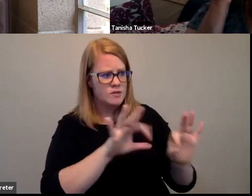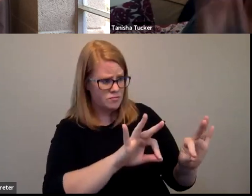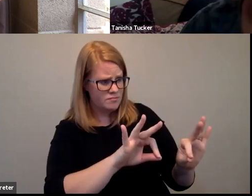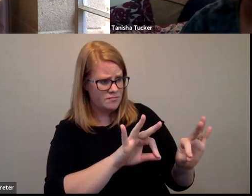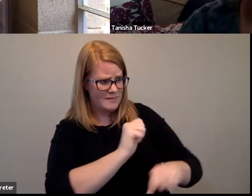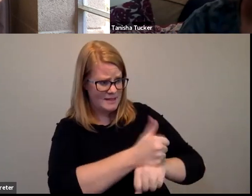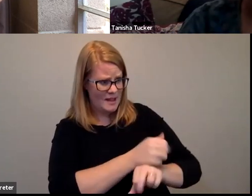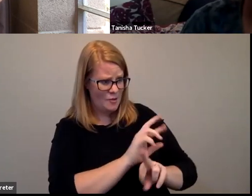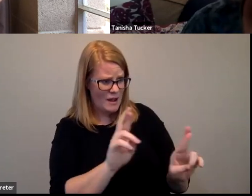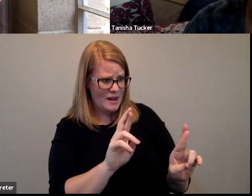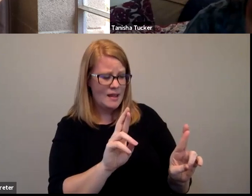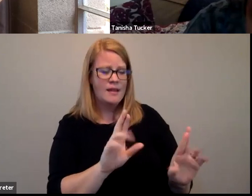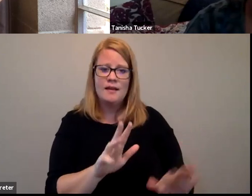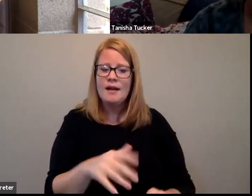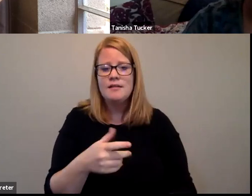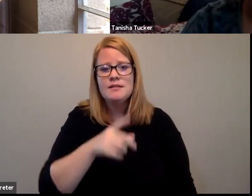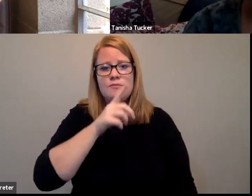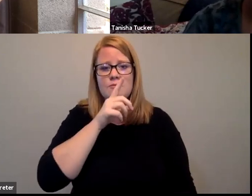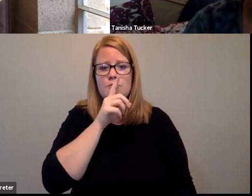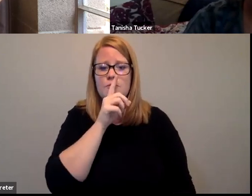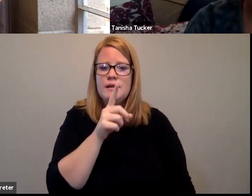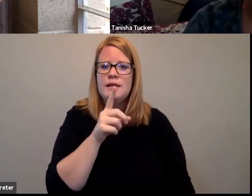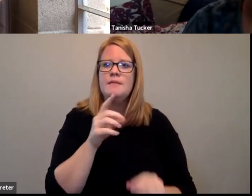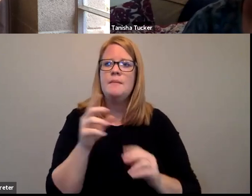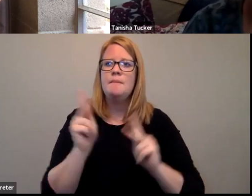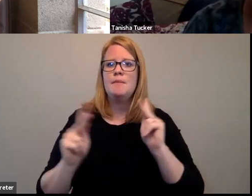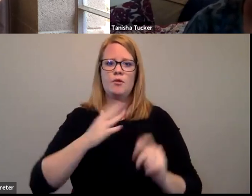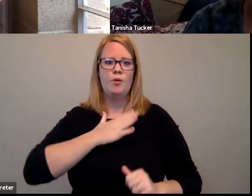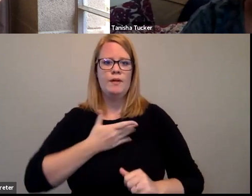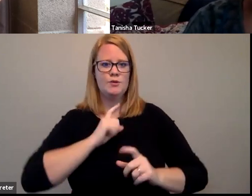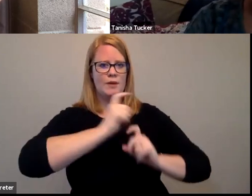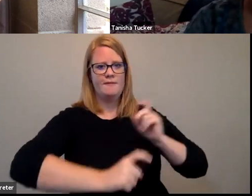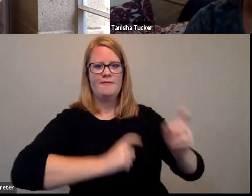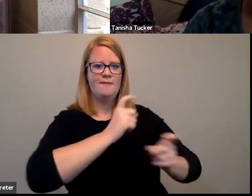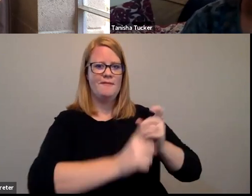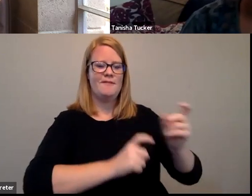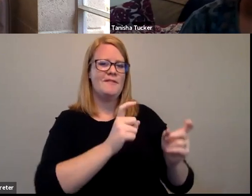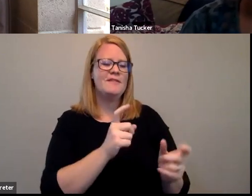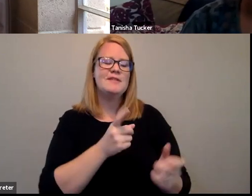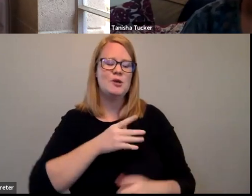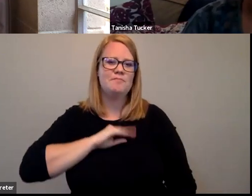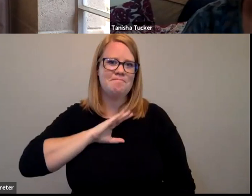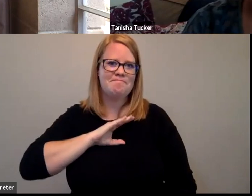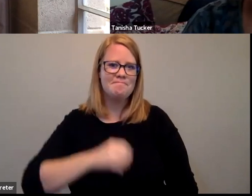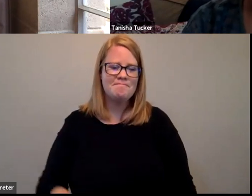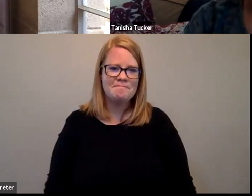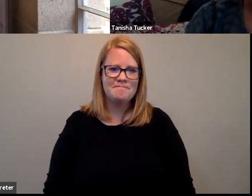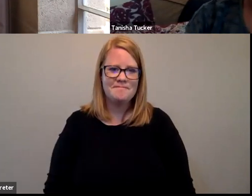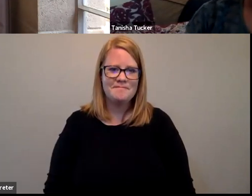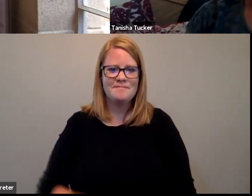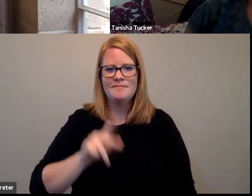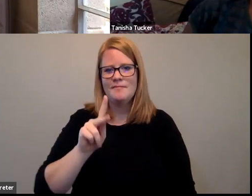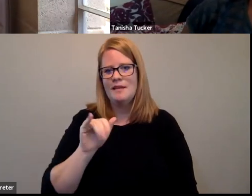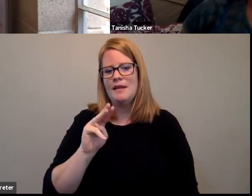community that's still, it's a giving area. So I love keeping that tradition going. Beautiful. There's a